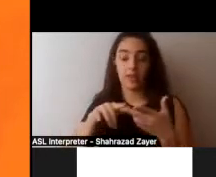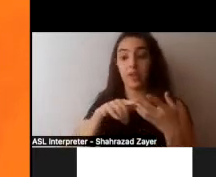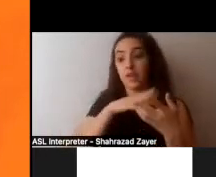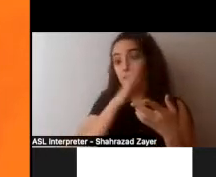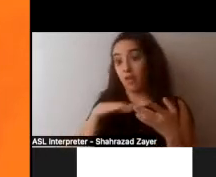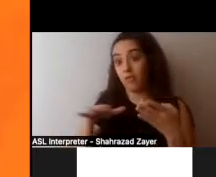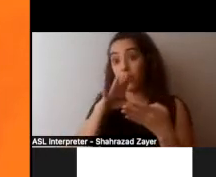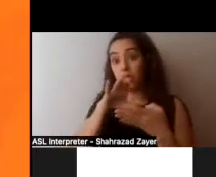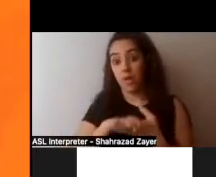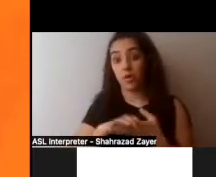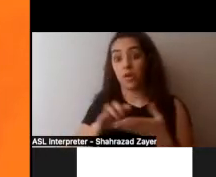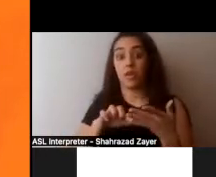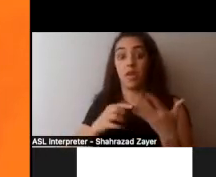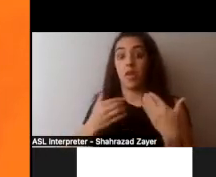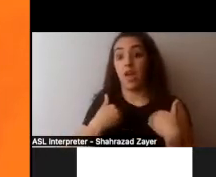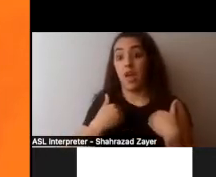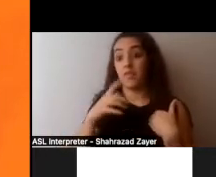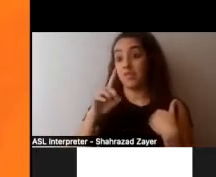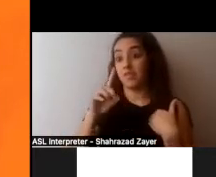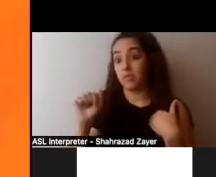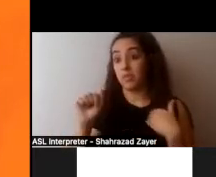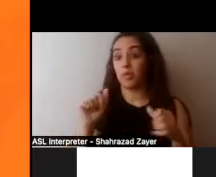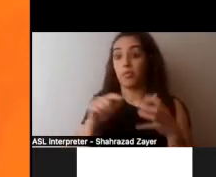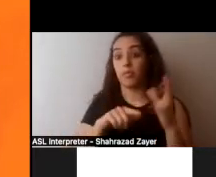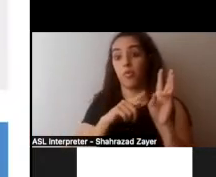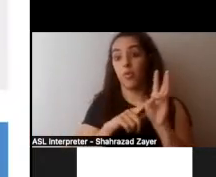have difficulty with independent living.